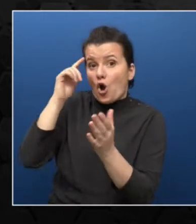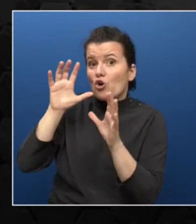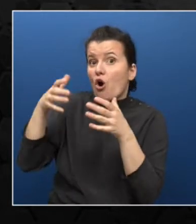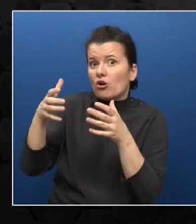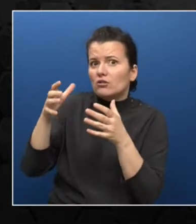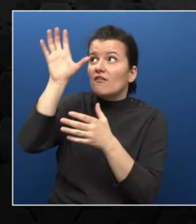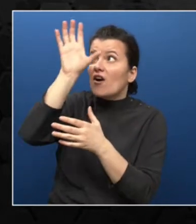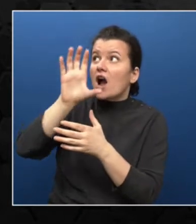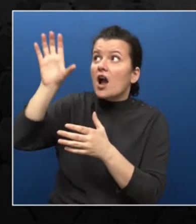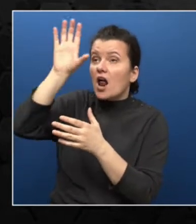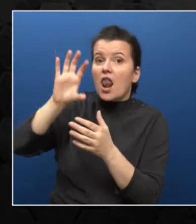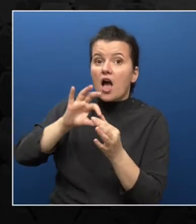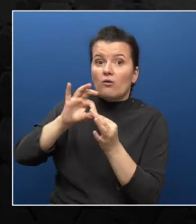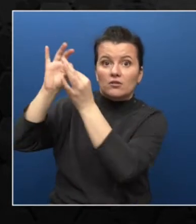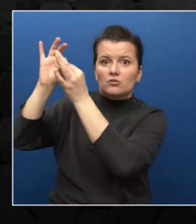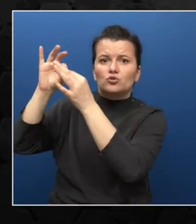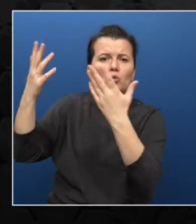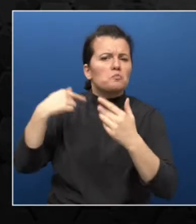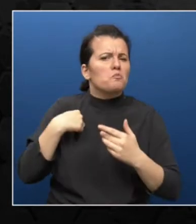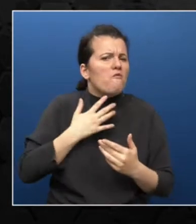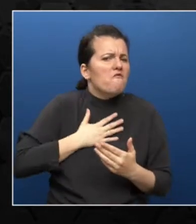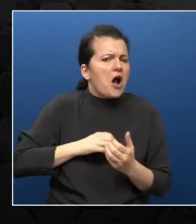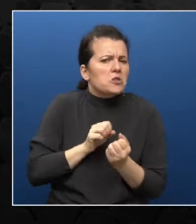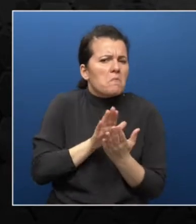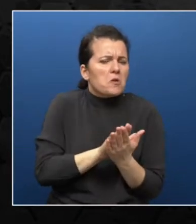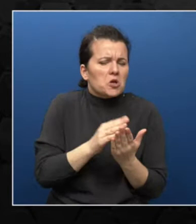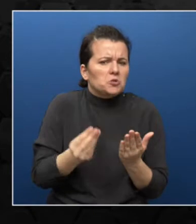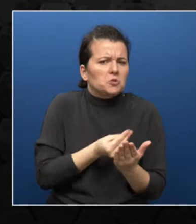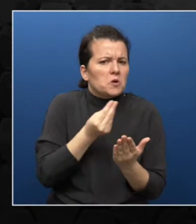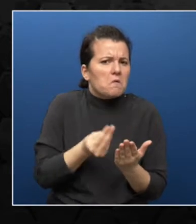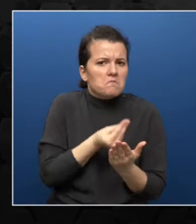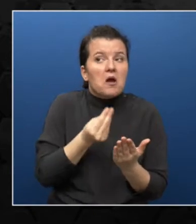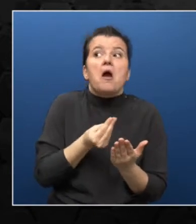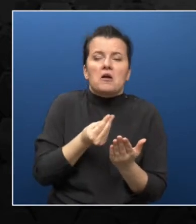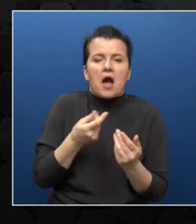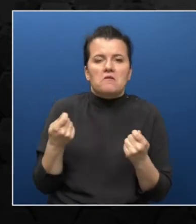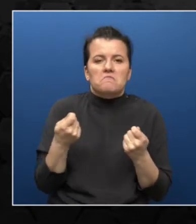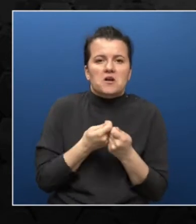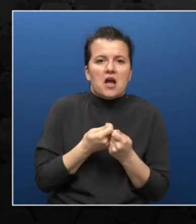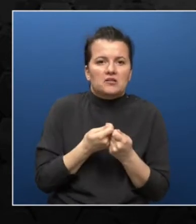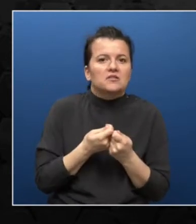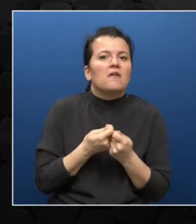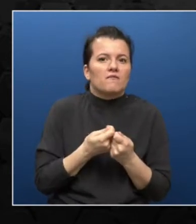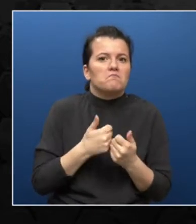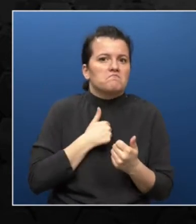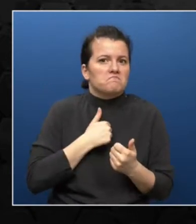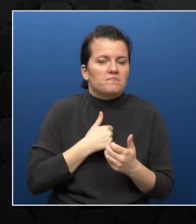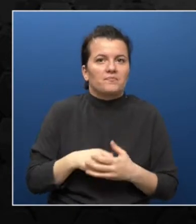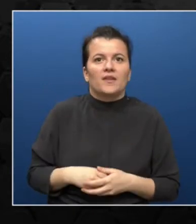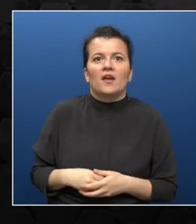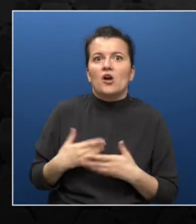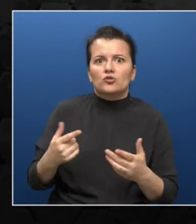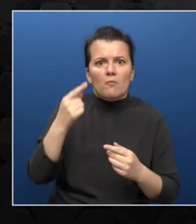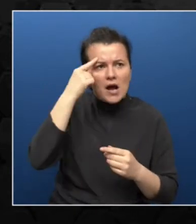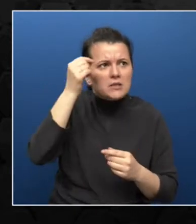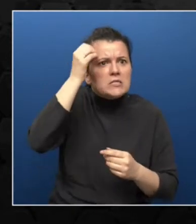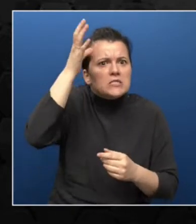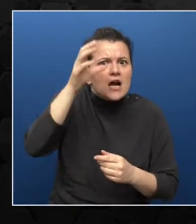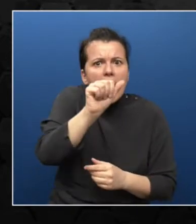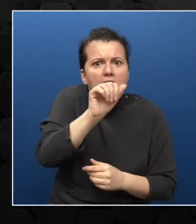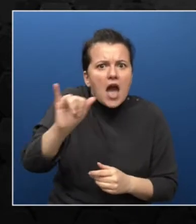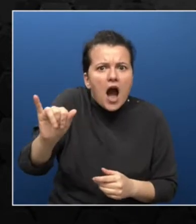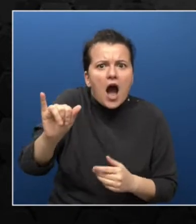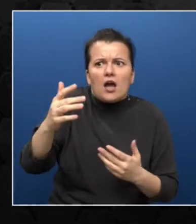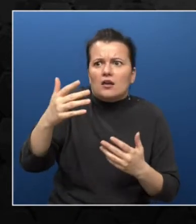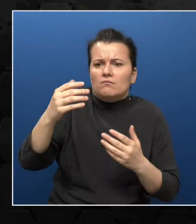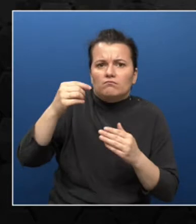custom applications. Actually, you don't need to have a PhD in artificial intelligence. You don't require a lot